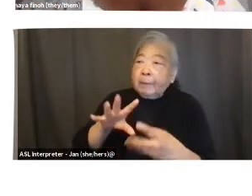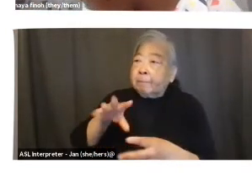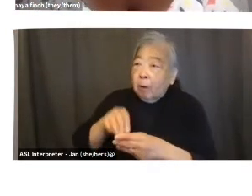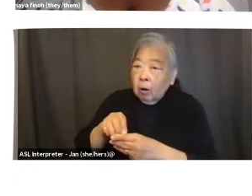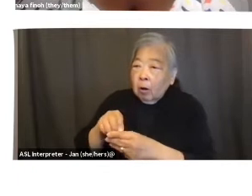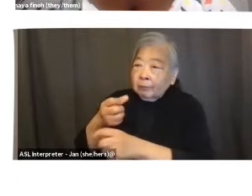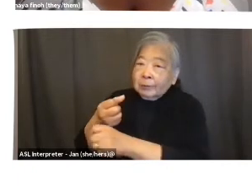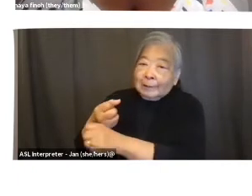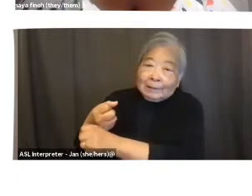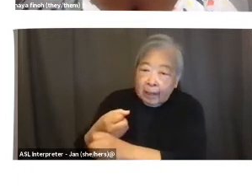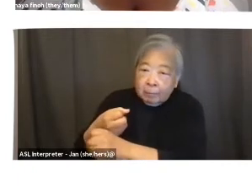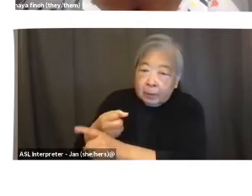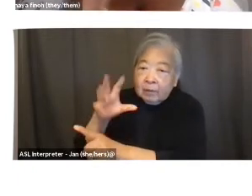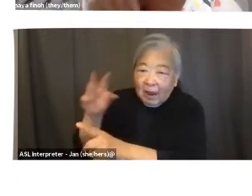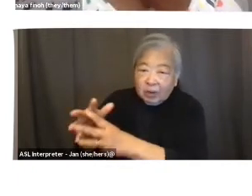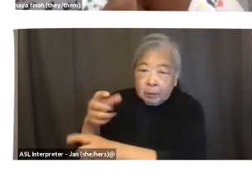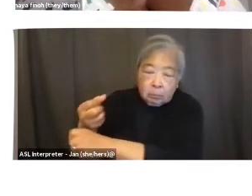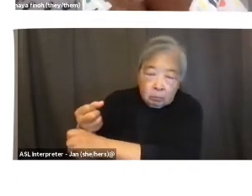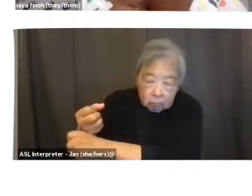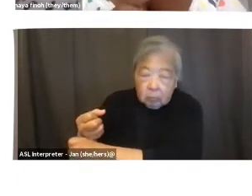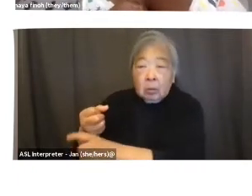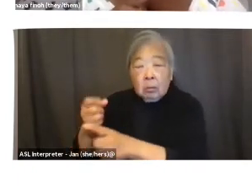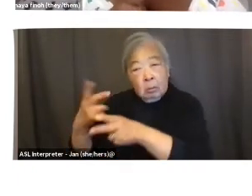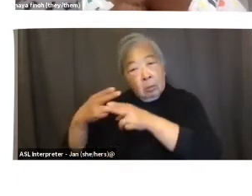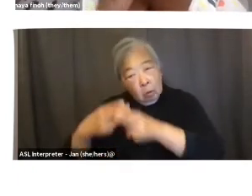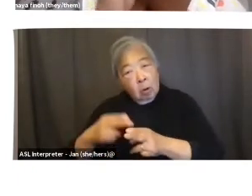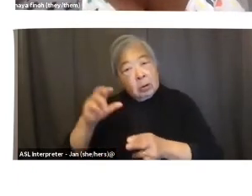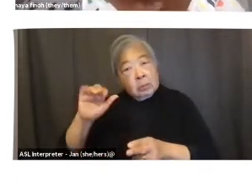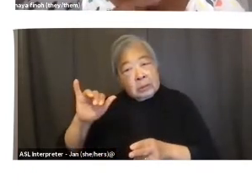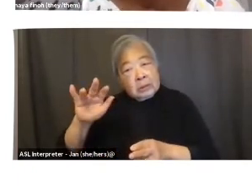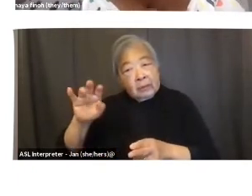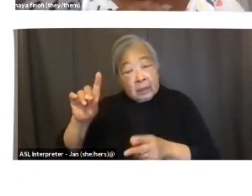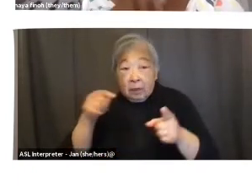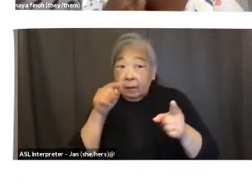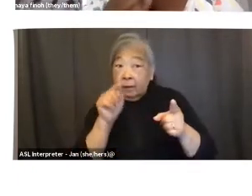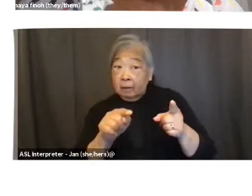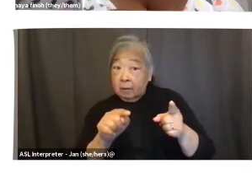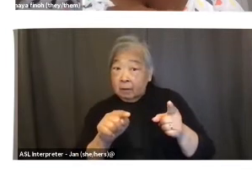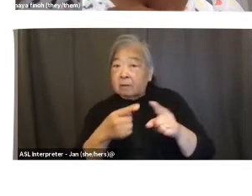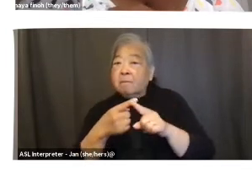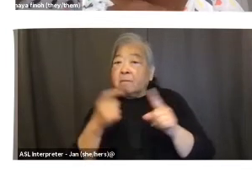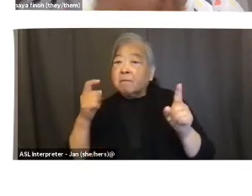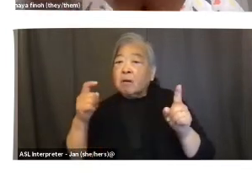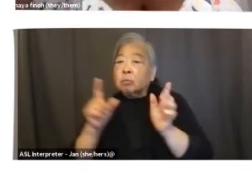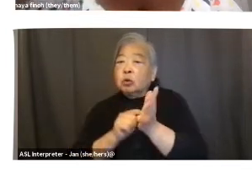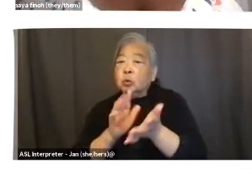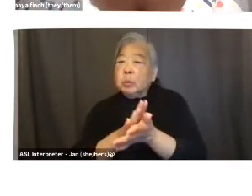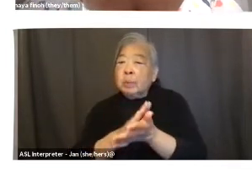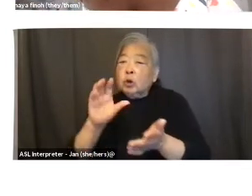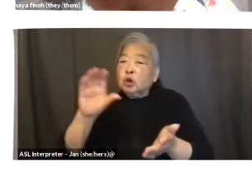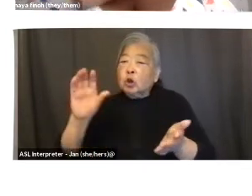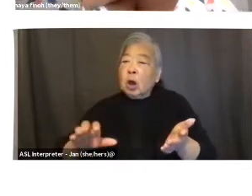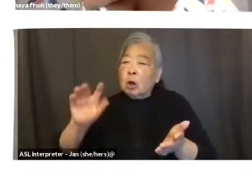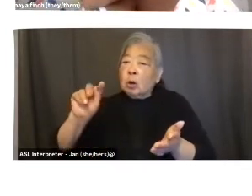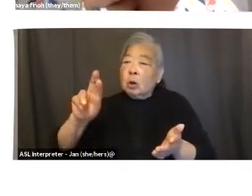Christianity, et cetera. And this article that we see is from the Chicago Tribune in